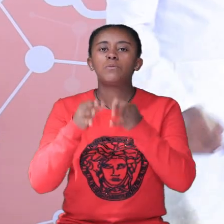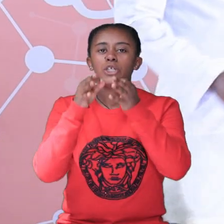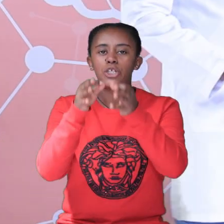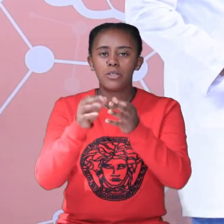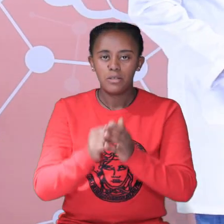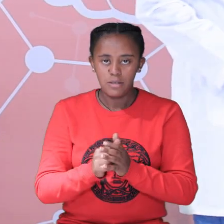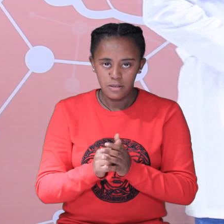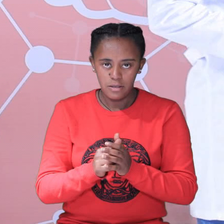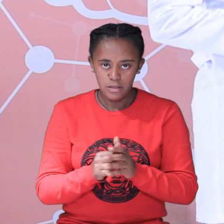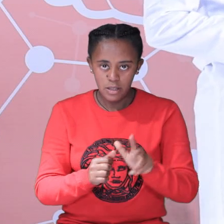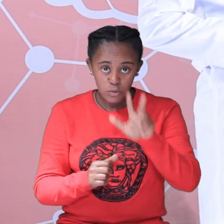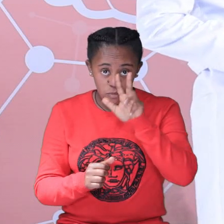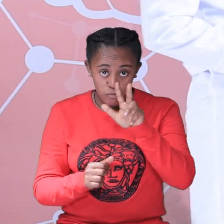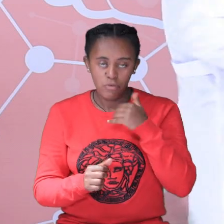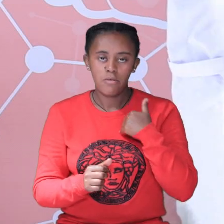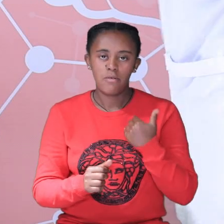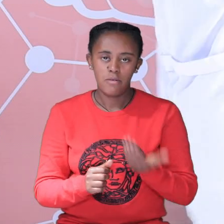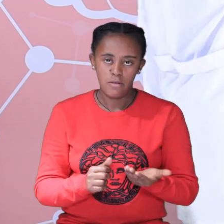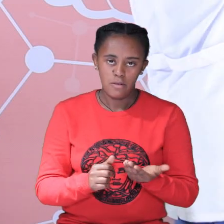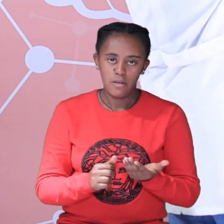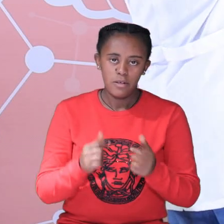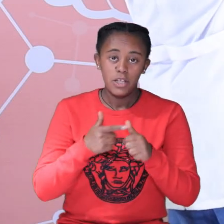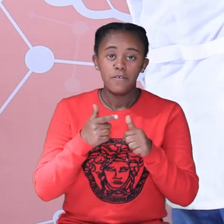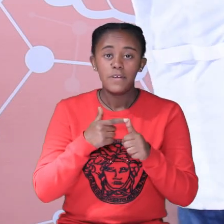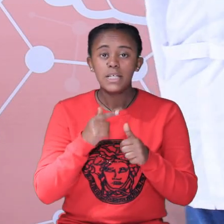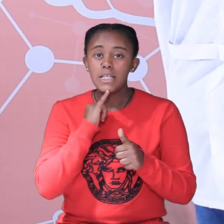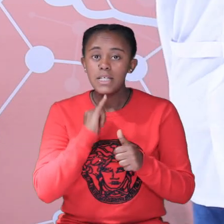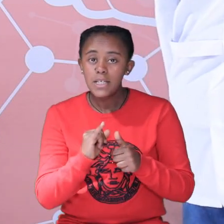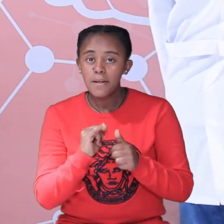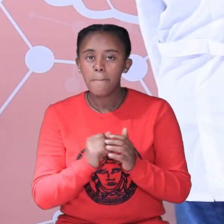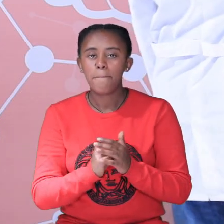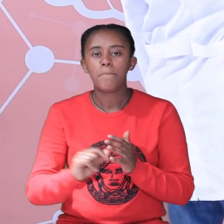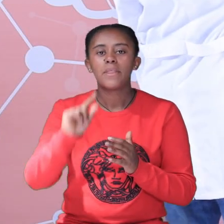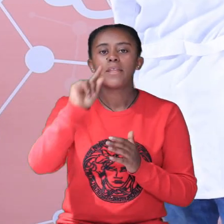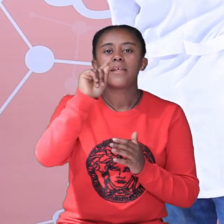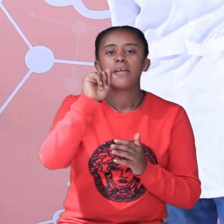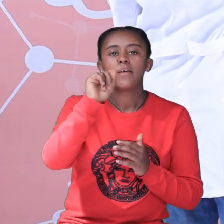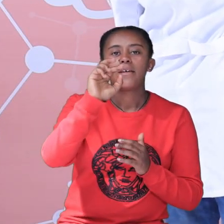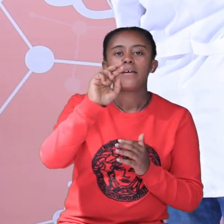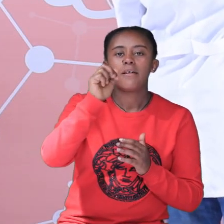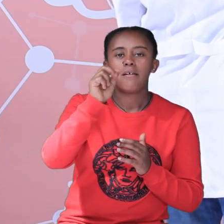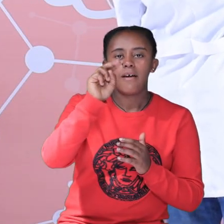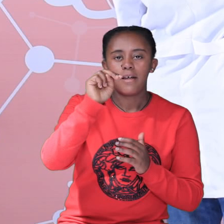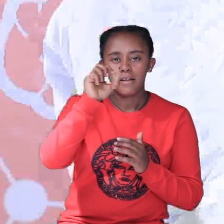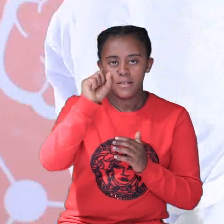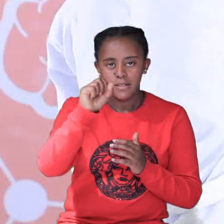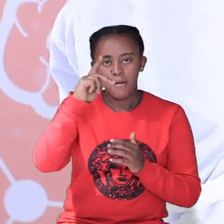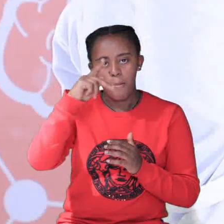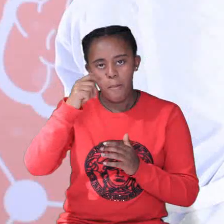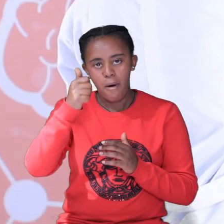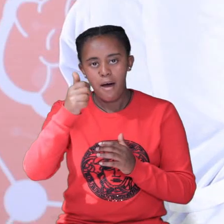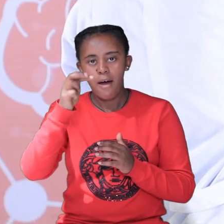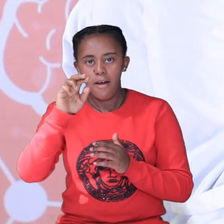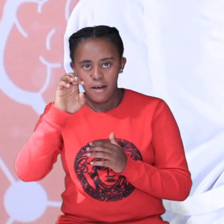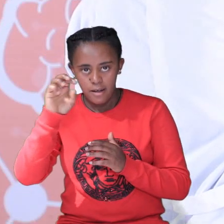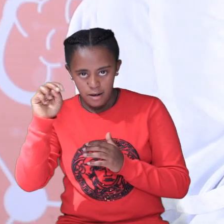There are three kinds of light transmission. The first is transparent material. Transparent